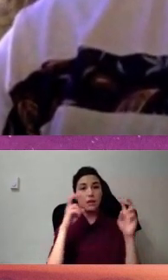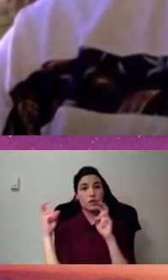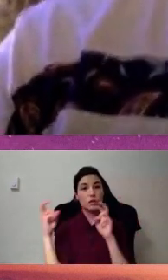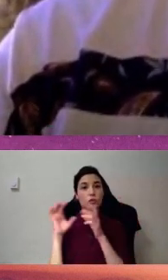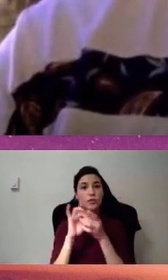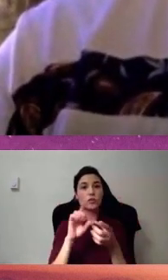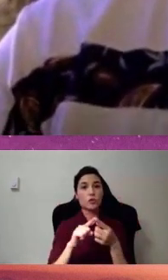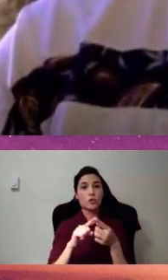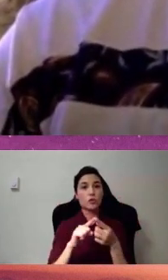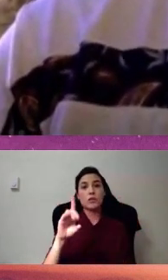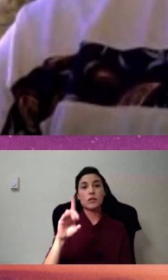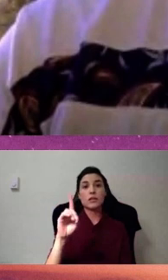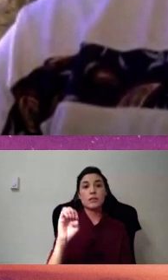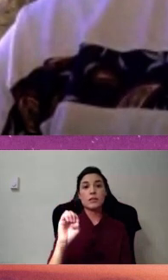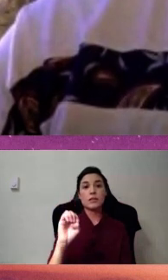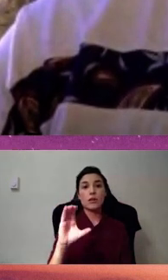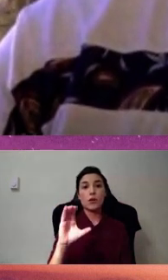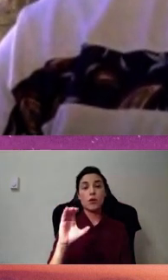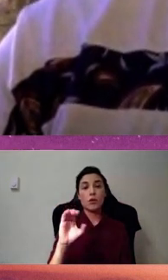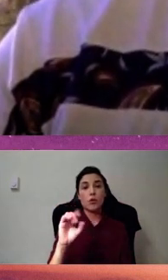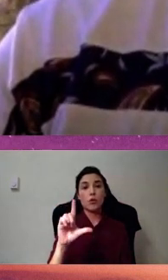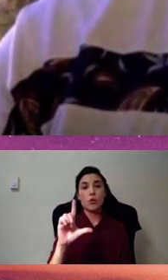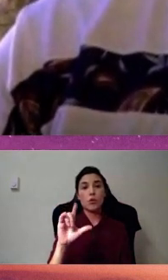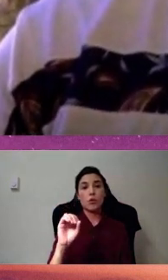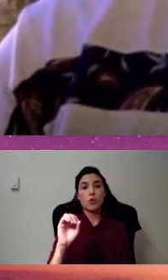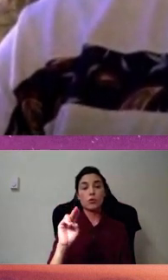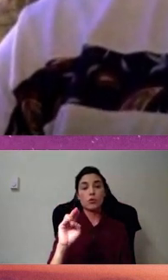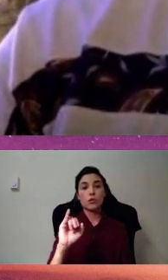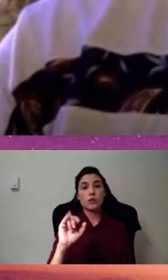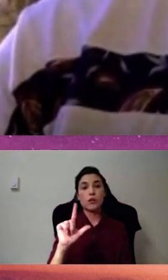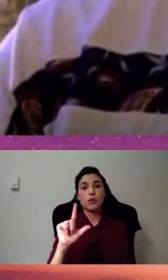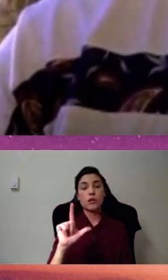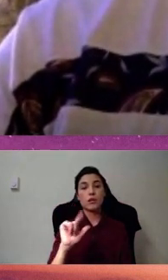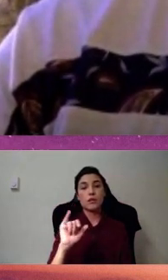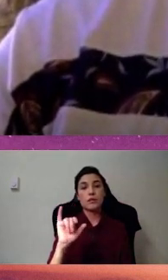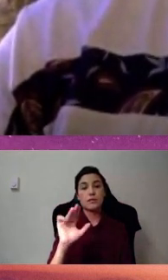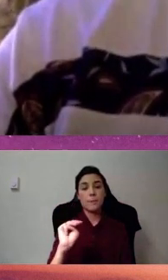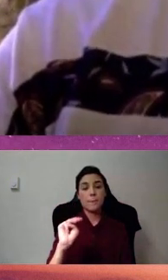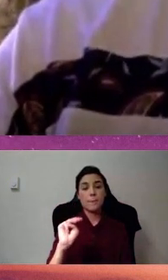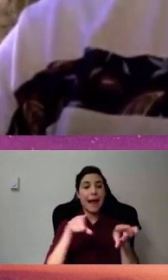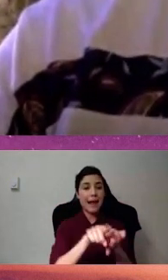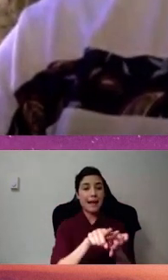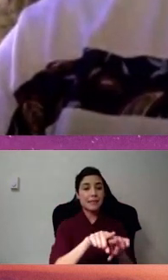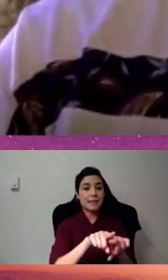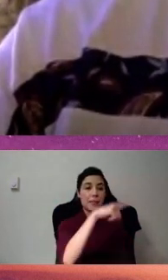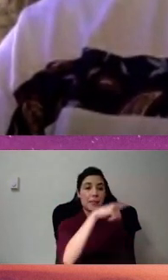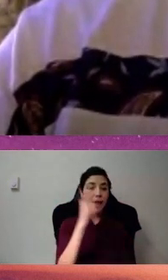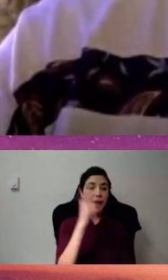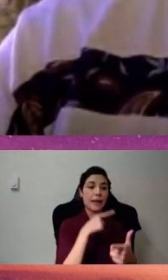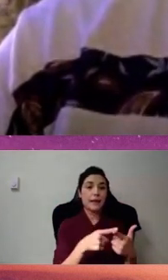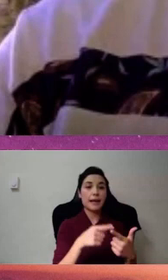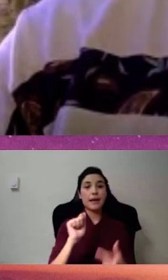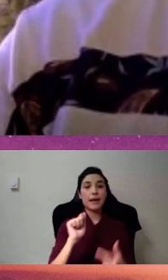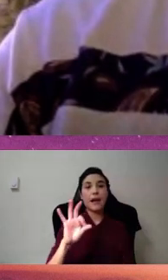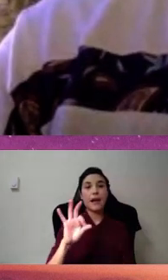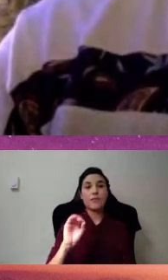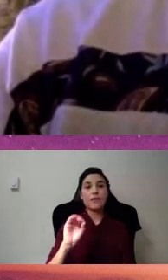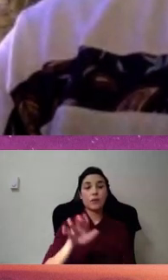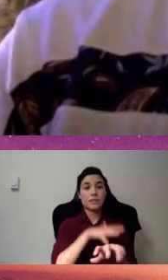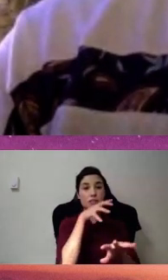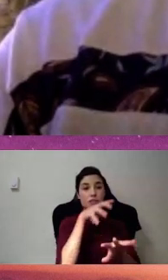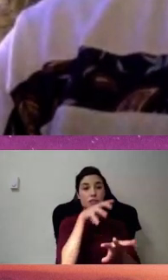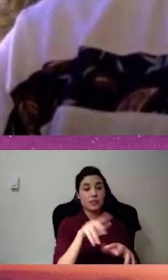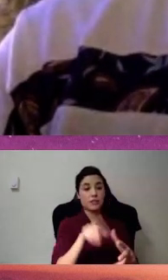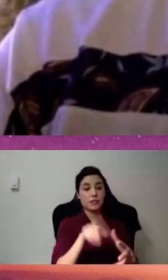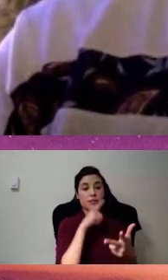our everyday as, Black, Afro-Indigenous, and Indigenous peoples the